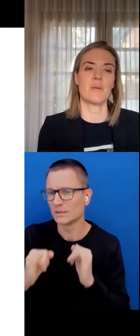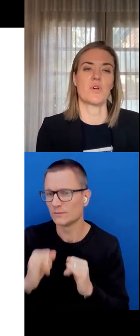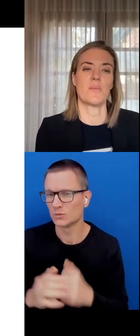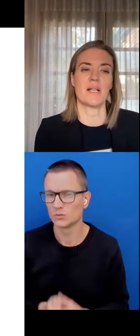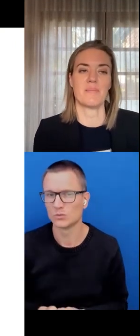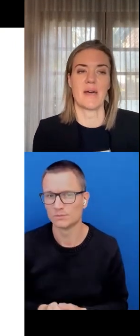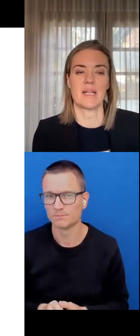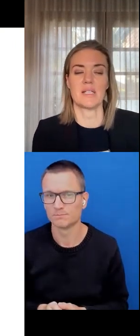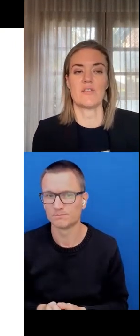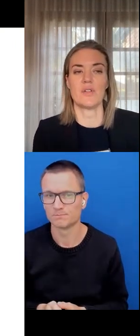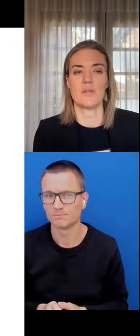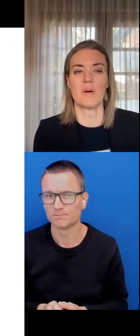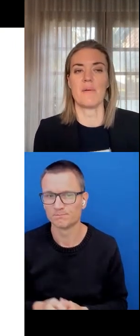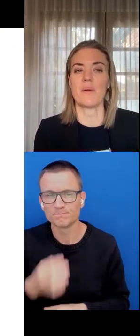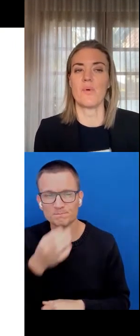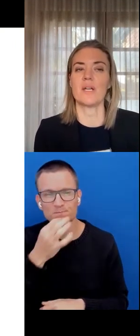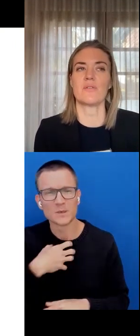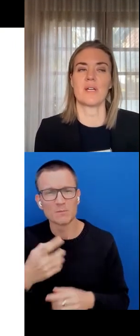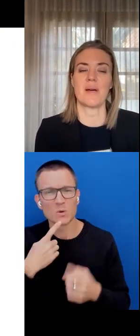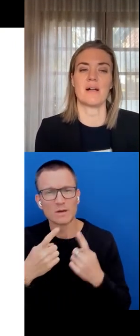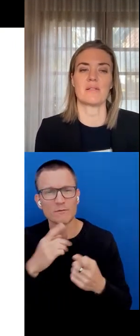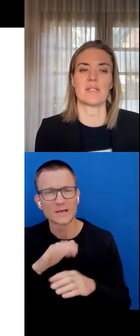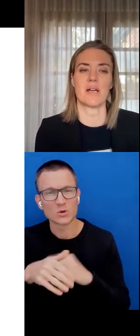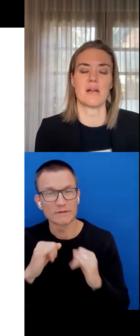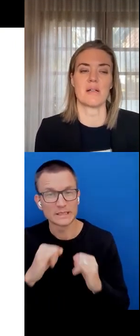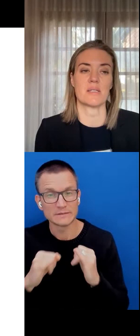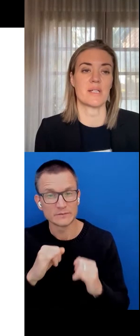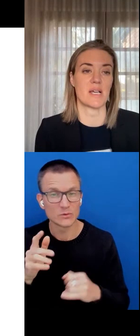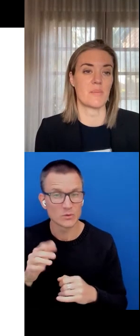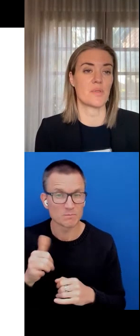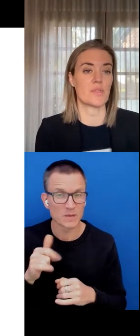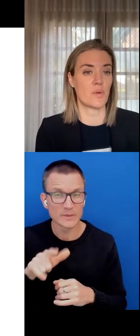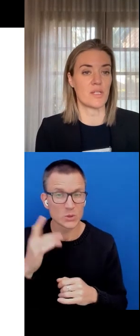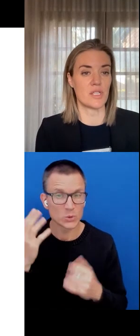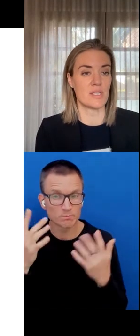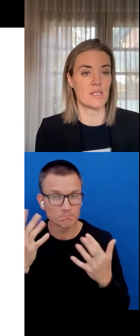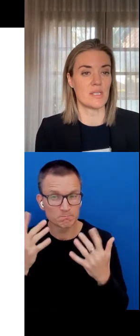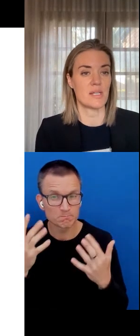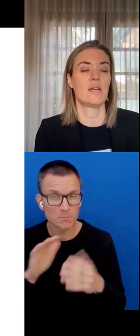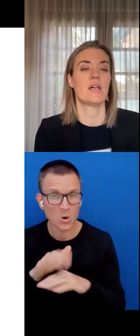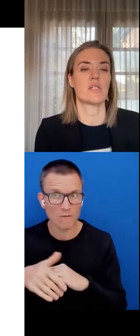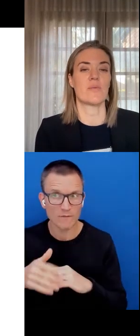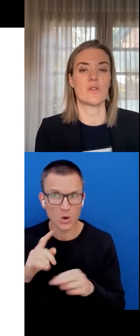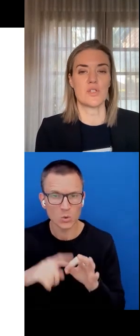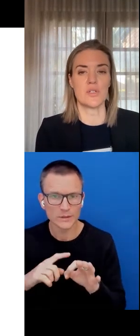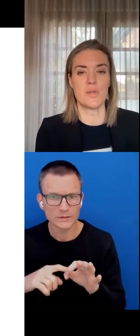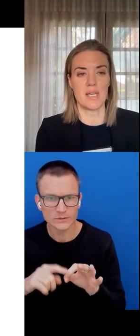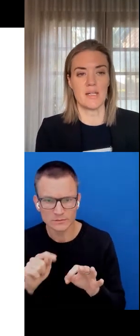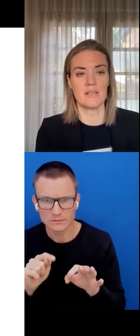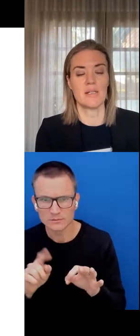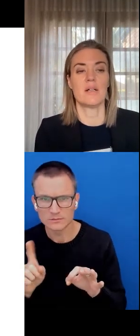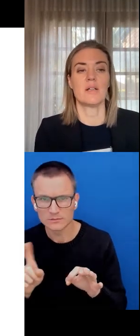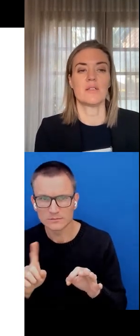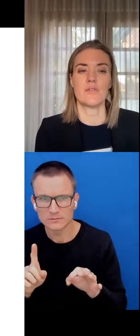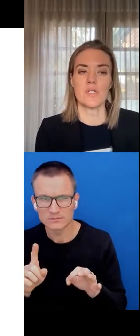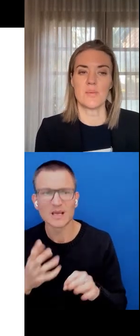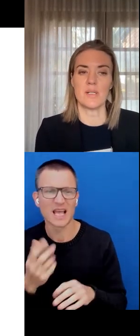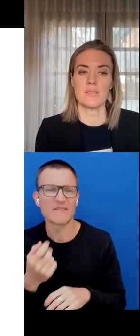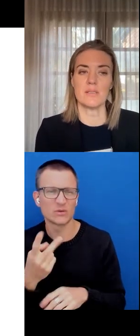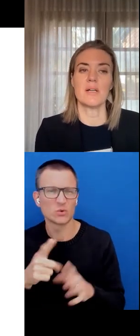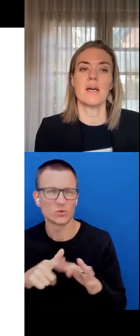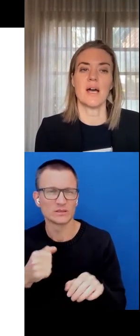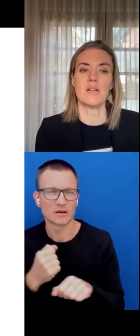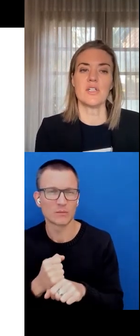A little bit more about the panel interview. You might be wondering about some examples of questions. So we've got 2 here. The